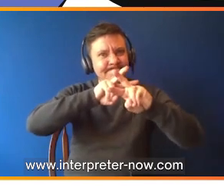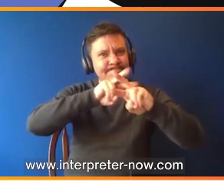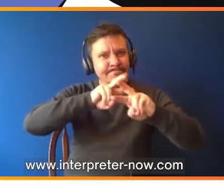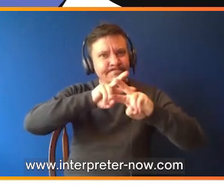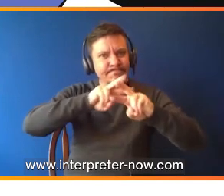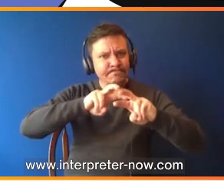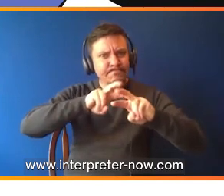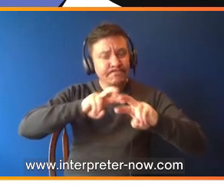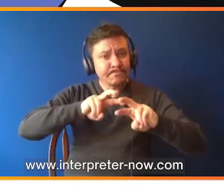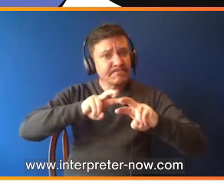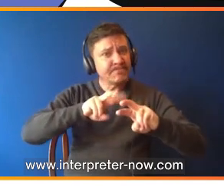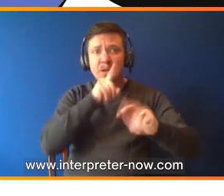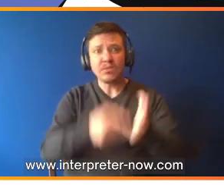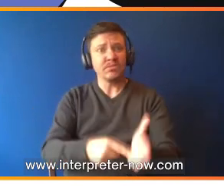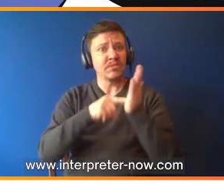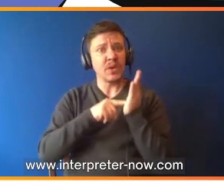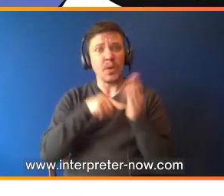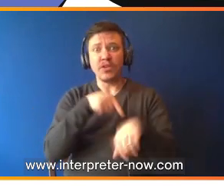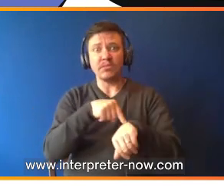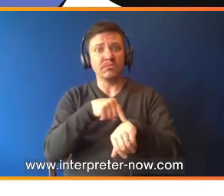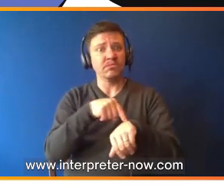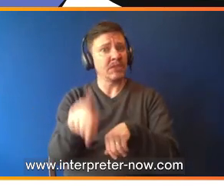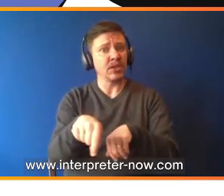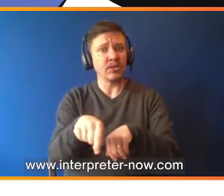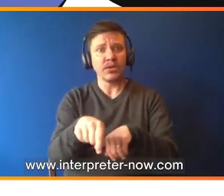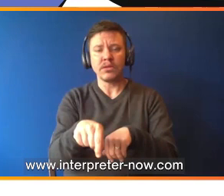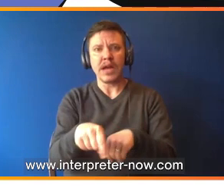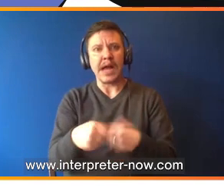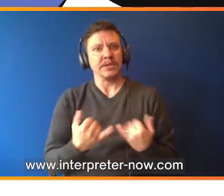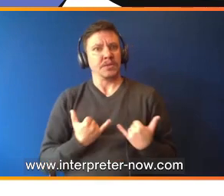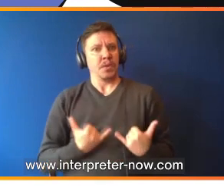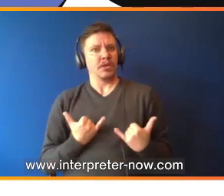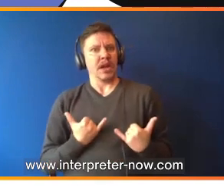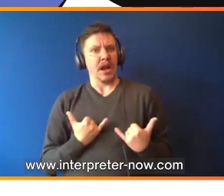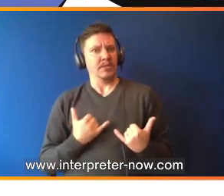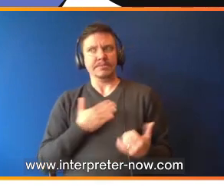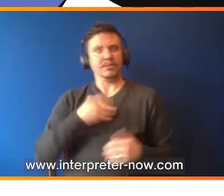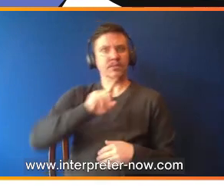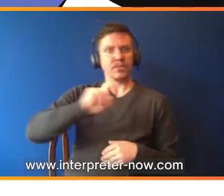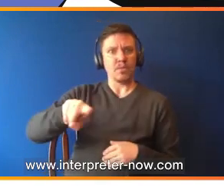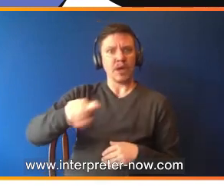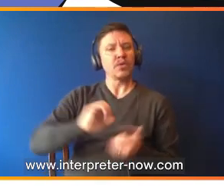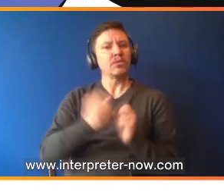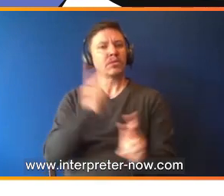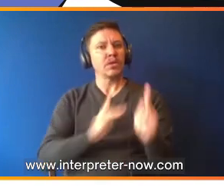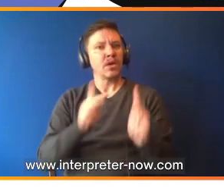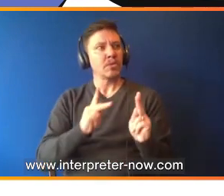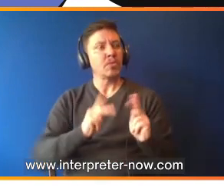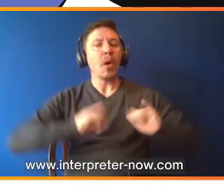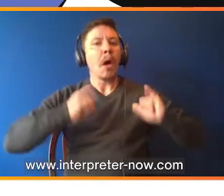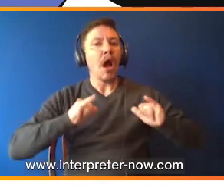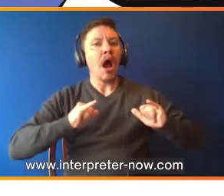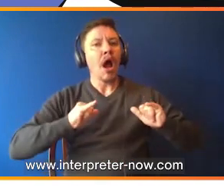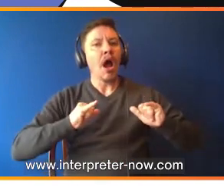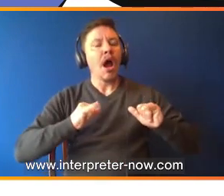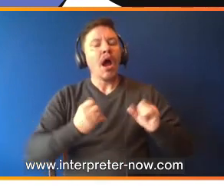business risks, and there are business benefits as well. But yeah, that's a whole nother, you know, topic. But, yeah, and I would say the business risks in not doing